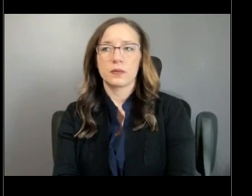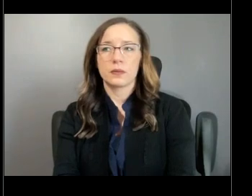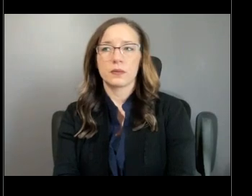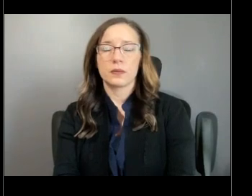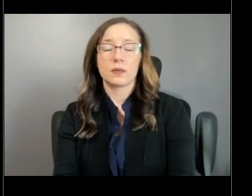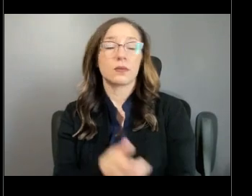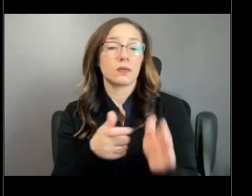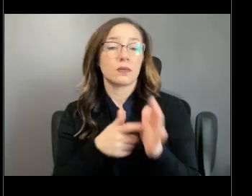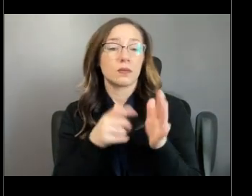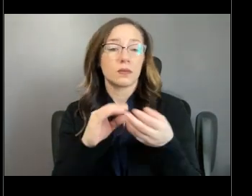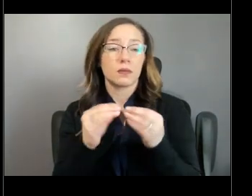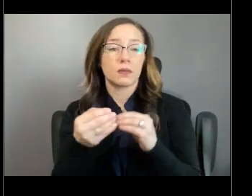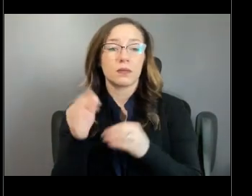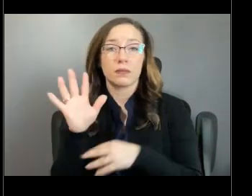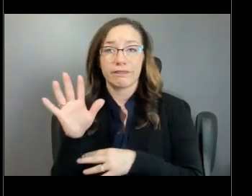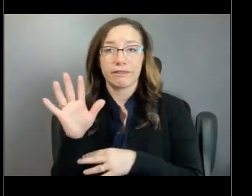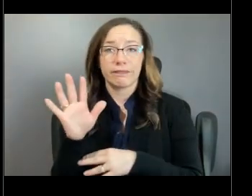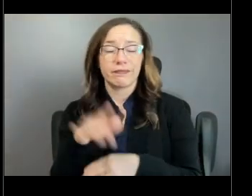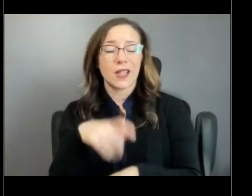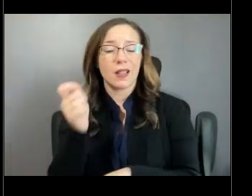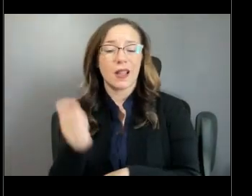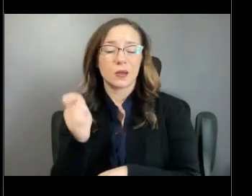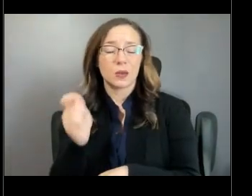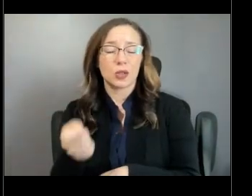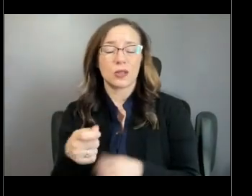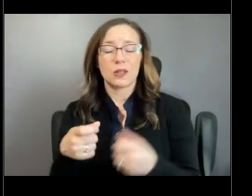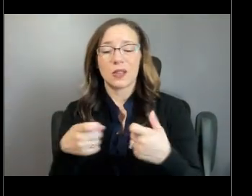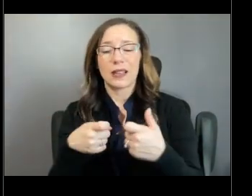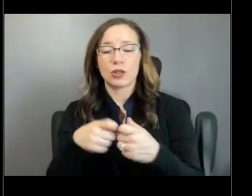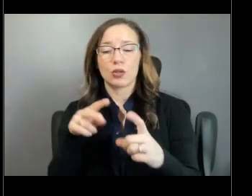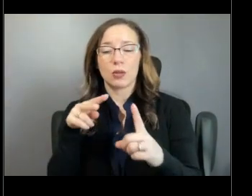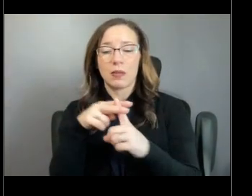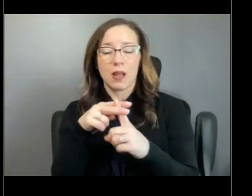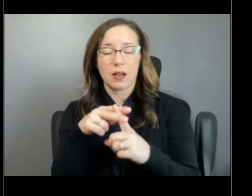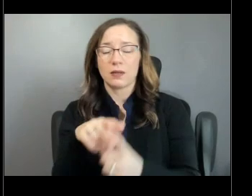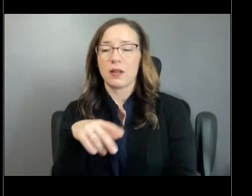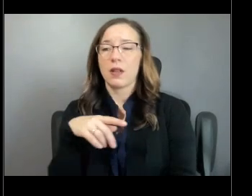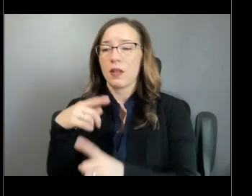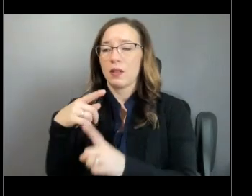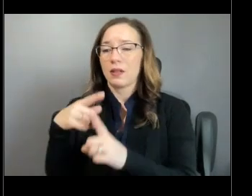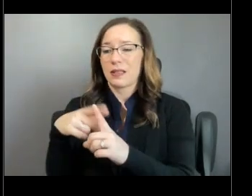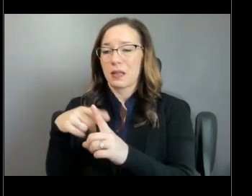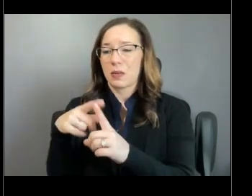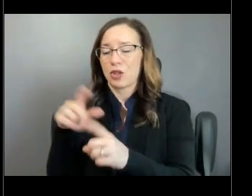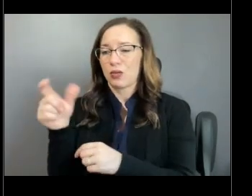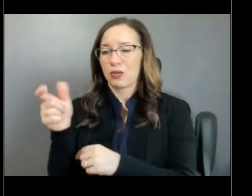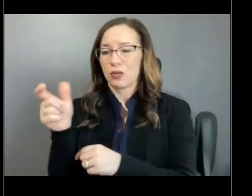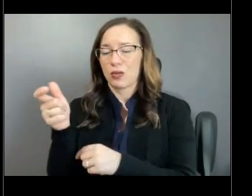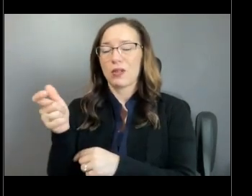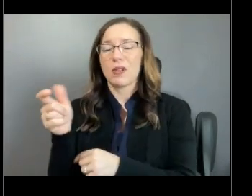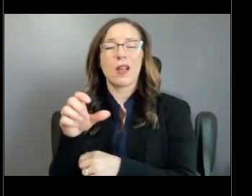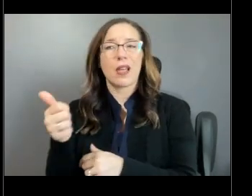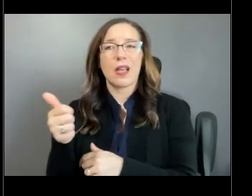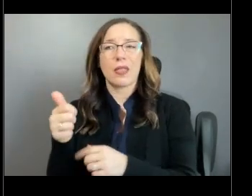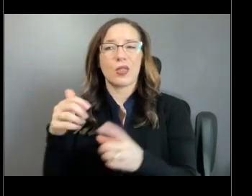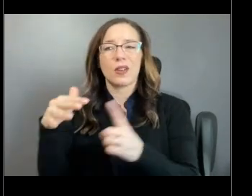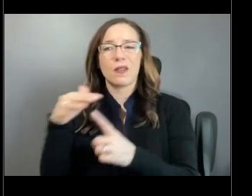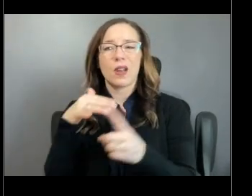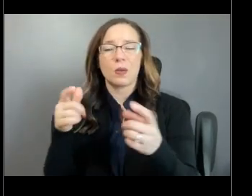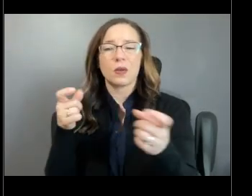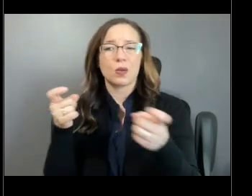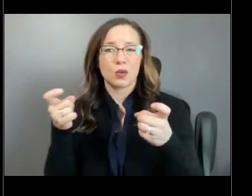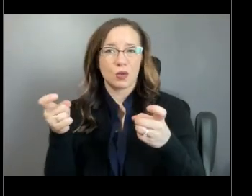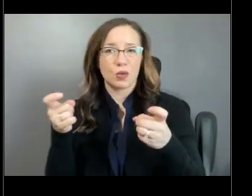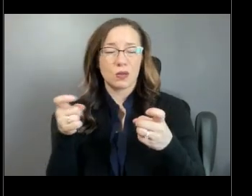Requirement 5, light switches, electrical outlets, thermostats, and other environmental controls in